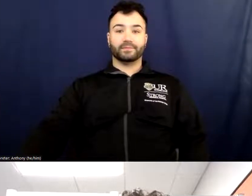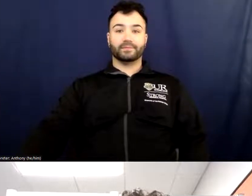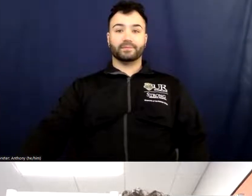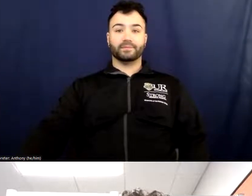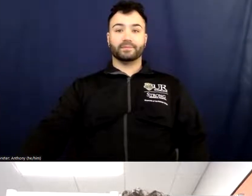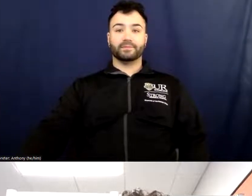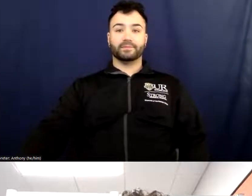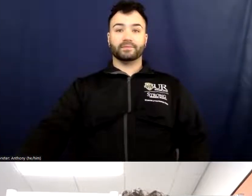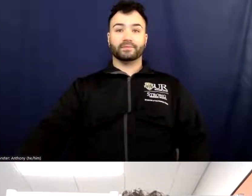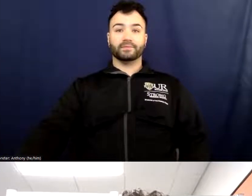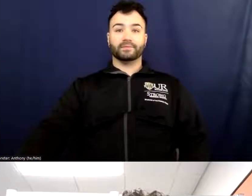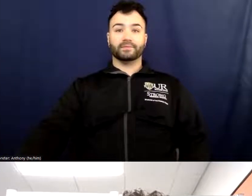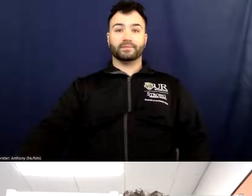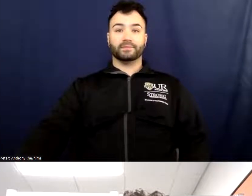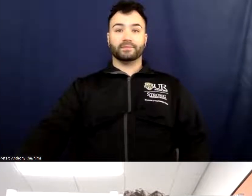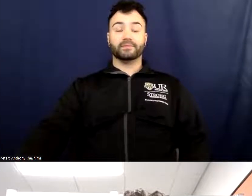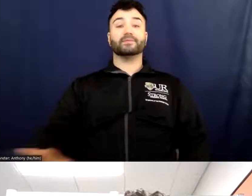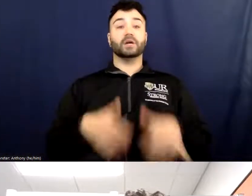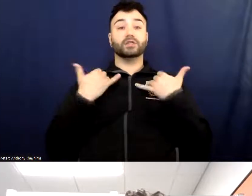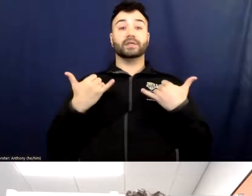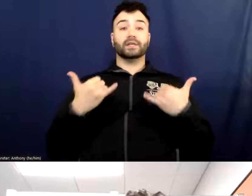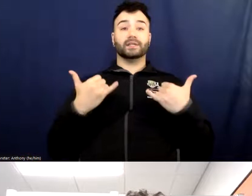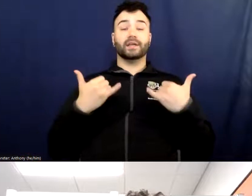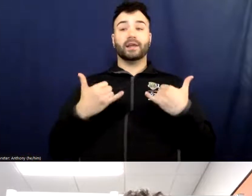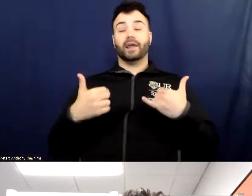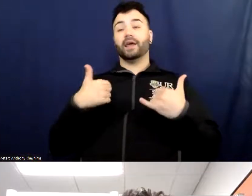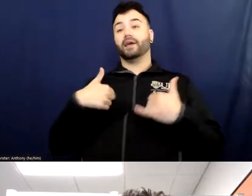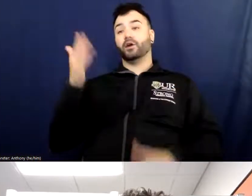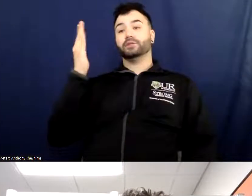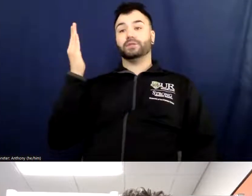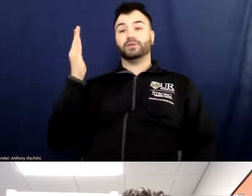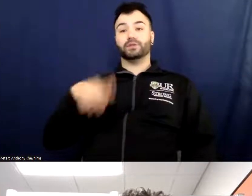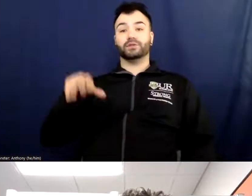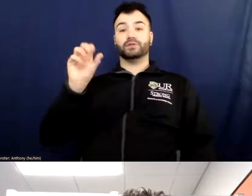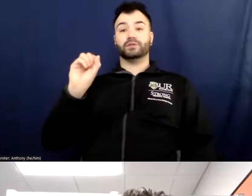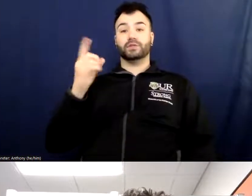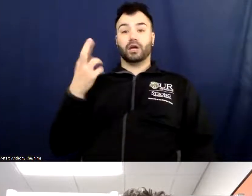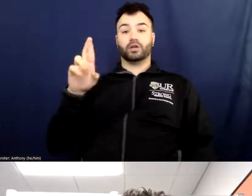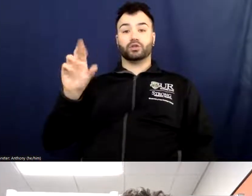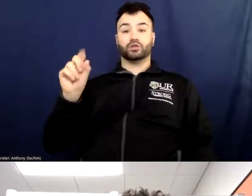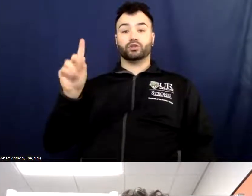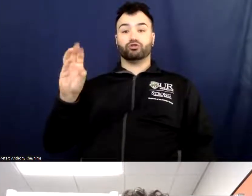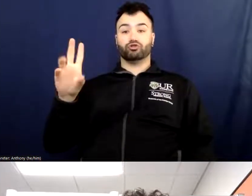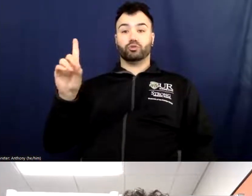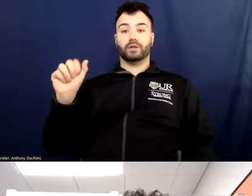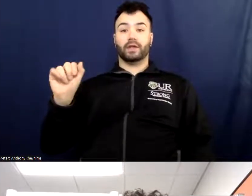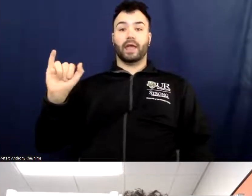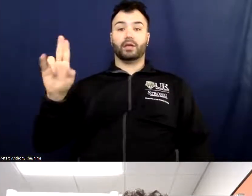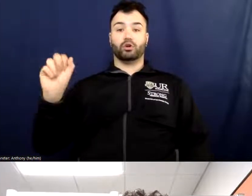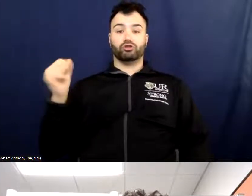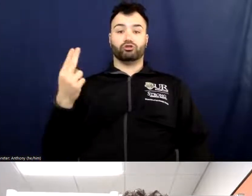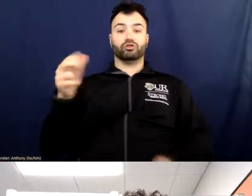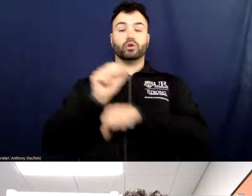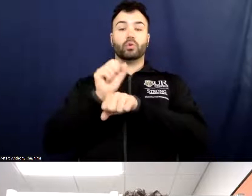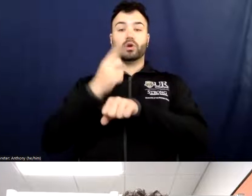So today, our featured speaker is Dr. Stewart Auyash. Dr. Stewart Auyash is Associate Professor of Public Health Policy in the School of